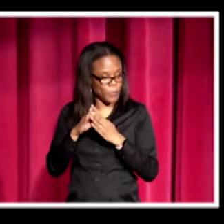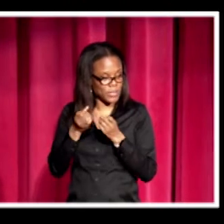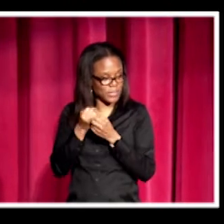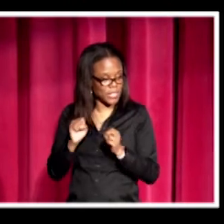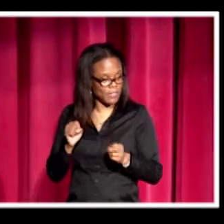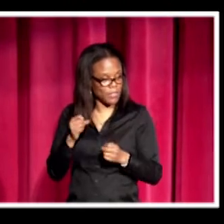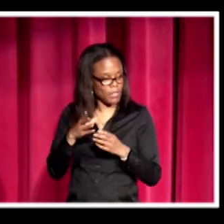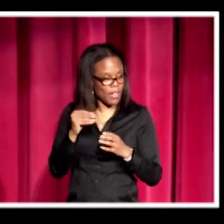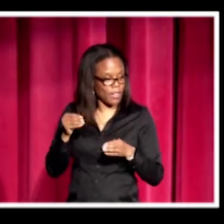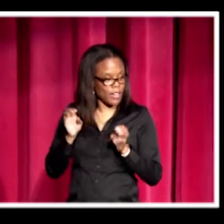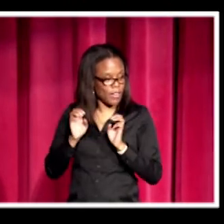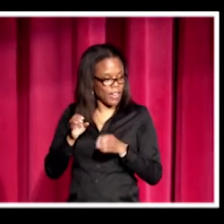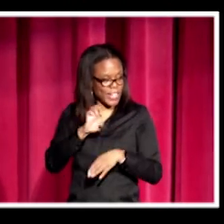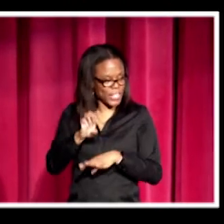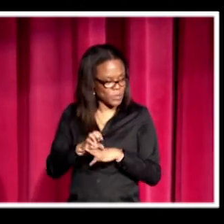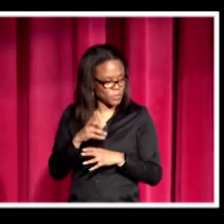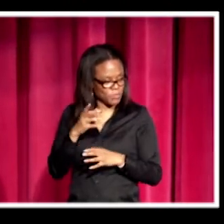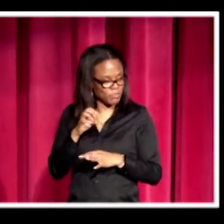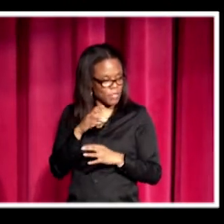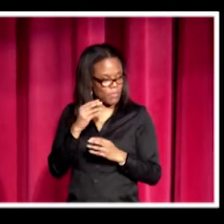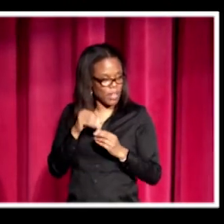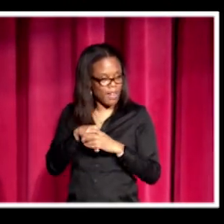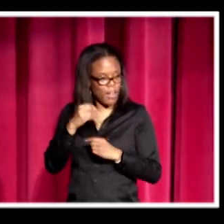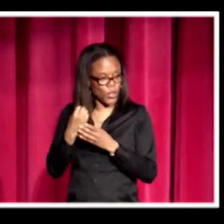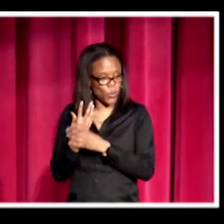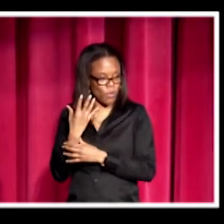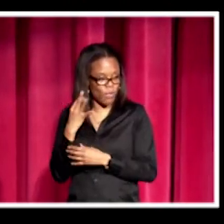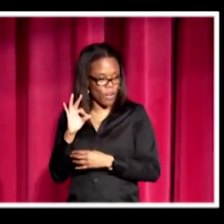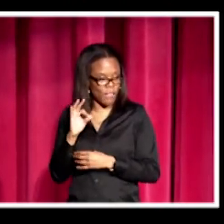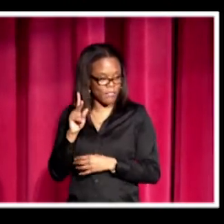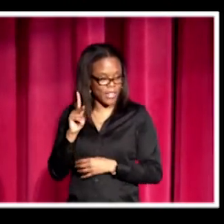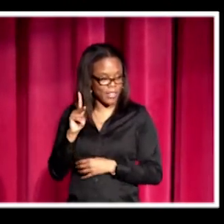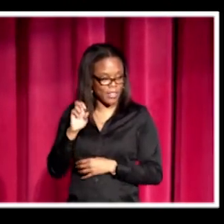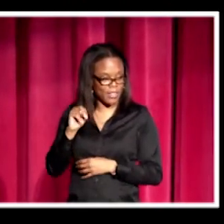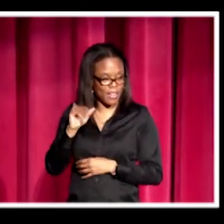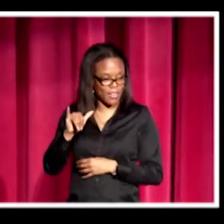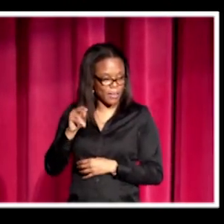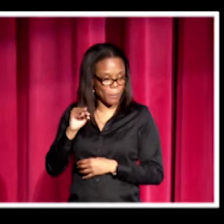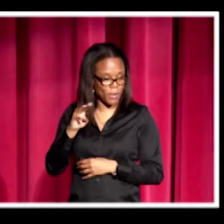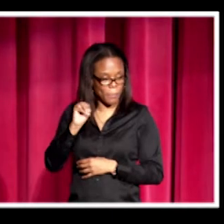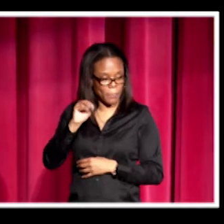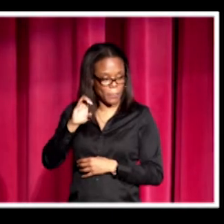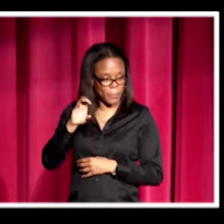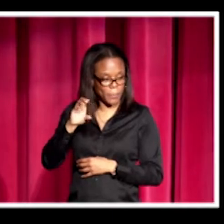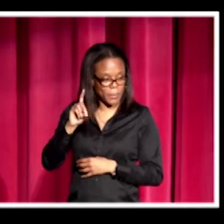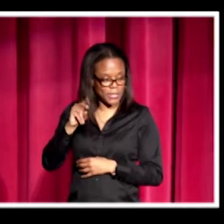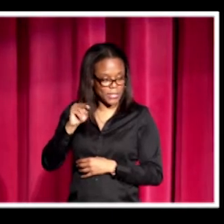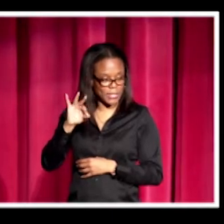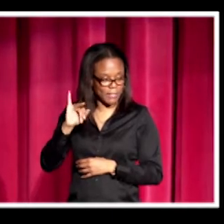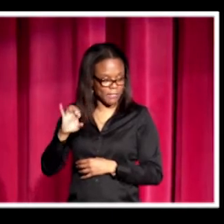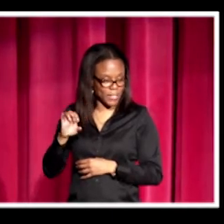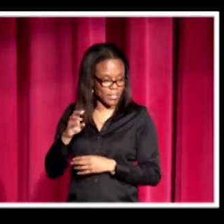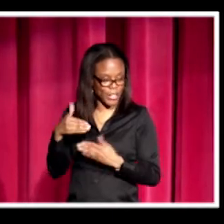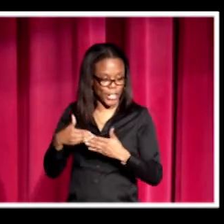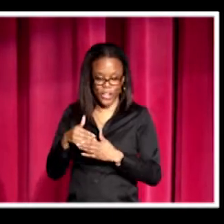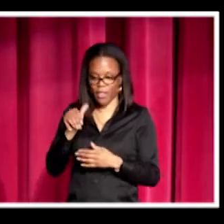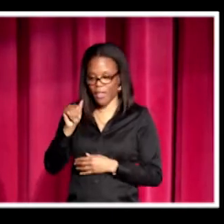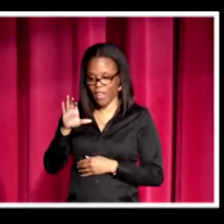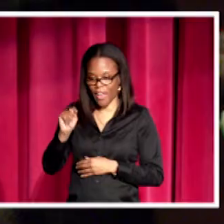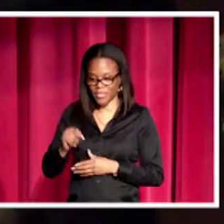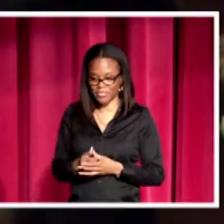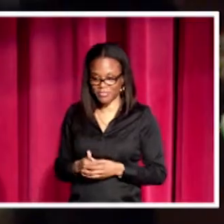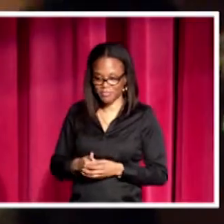Engagement, affectionately known as the ONES Office. It is an outgrowth of Kenya McDuffie's NEAR